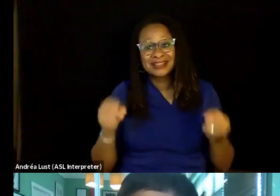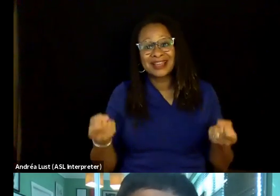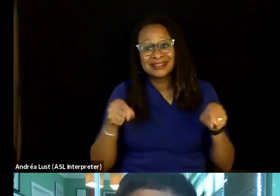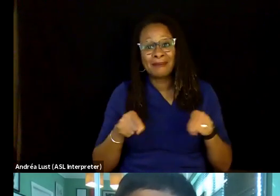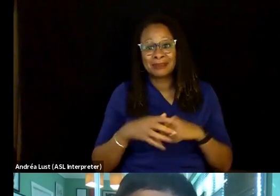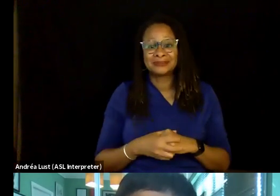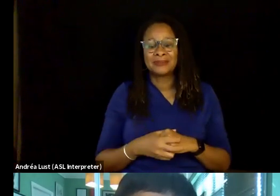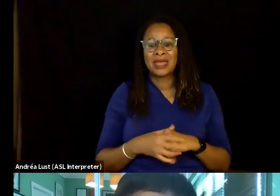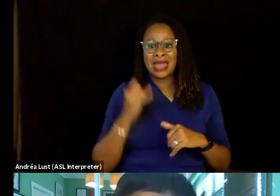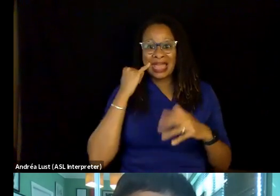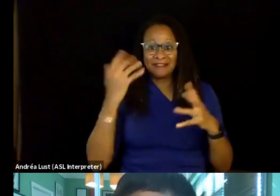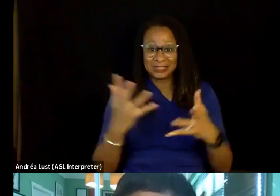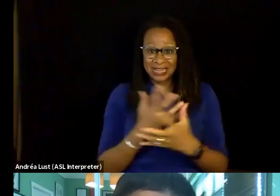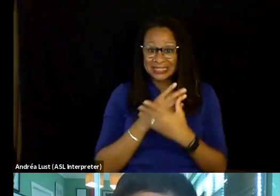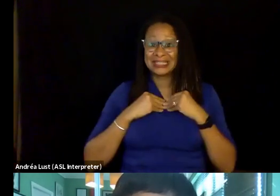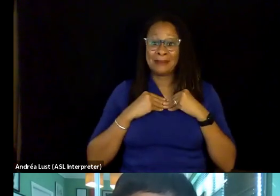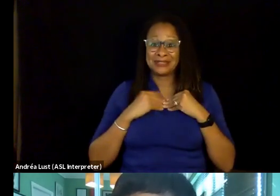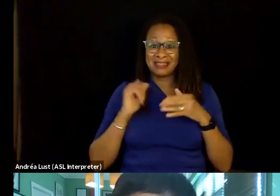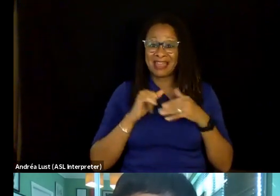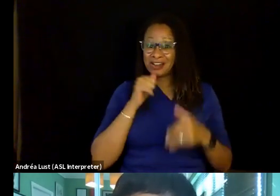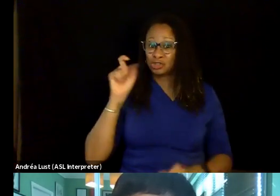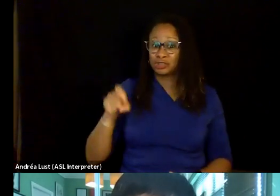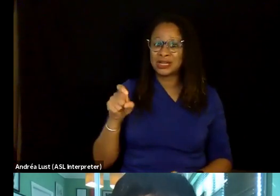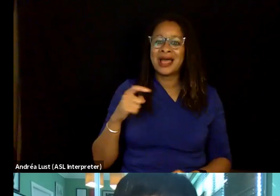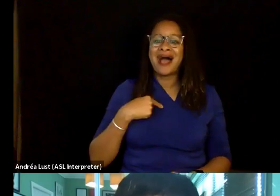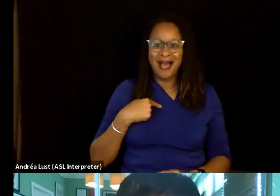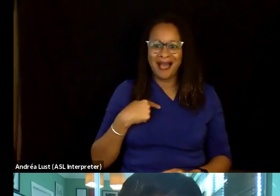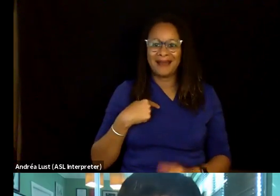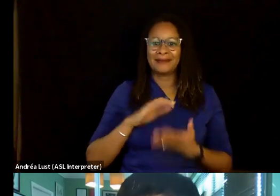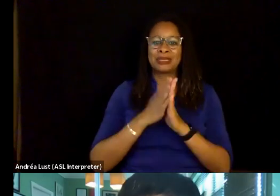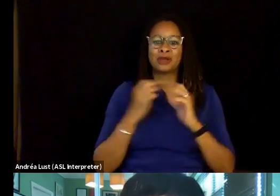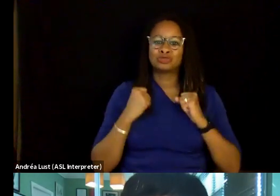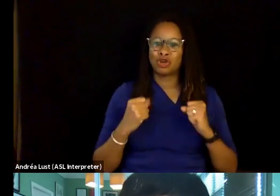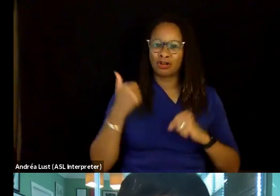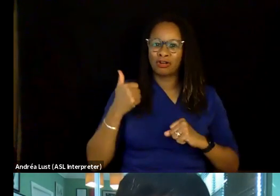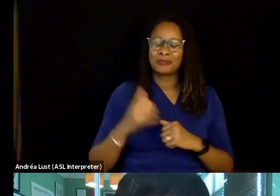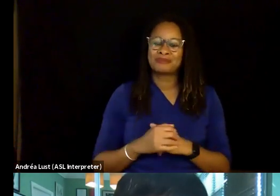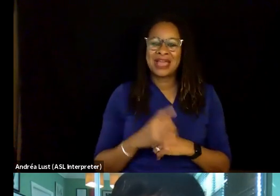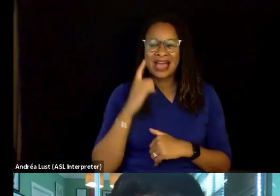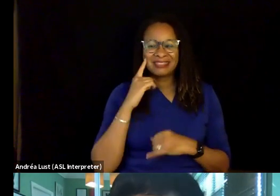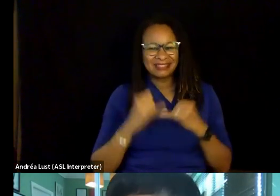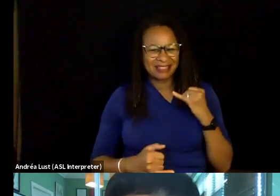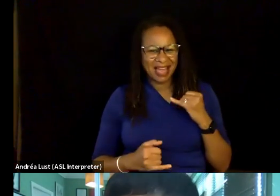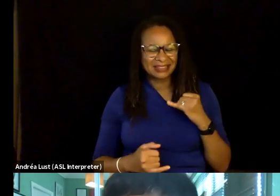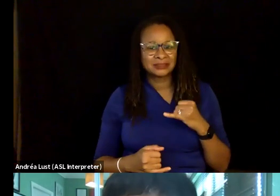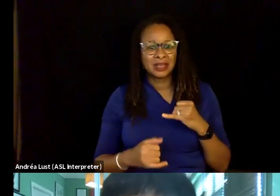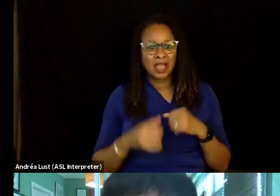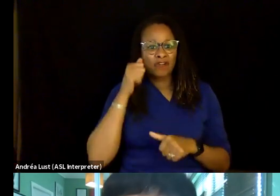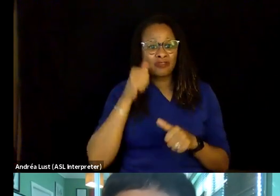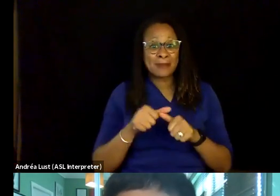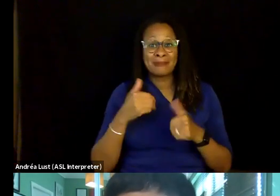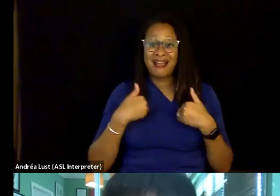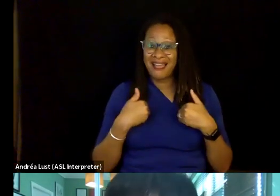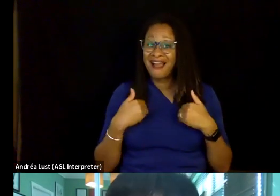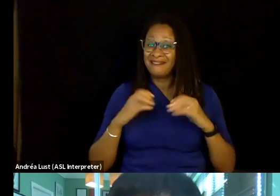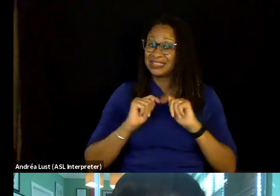just embrace this uncertainty, then I get stronger as well. And I think the last part is, remember I have a team to